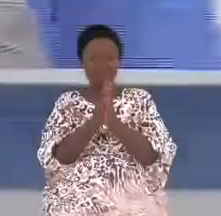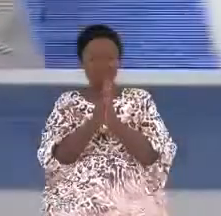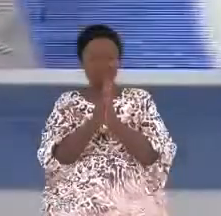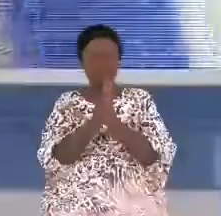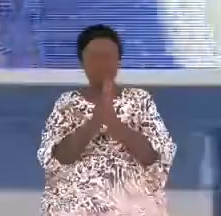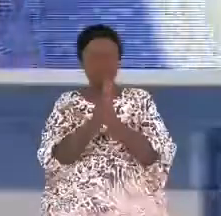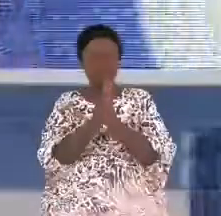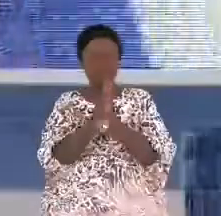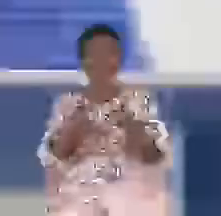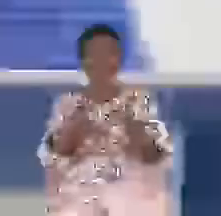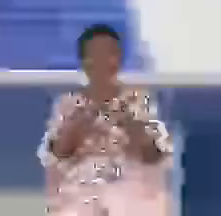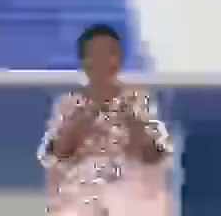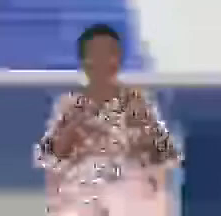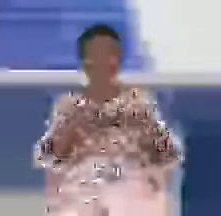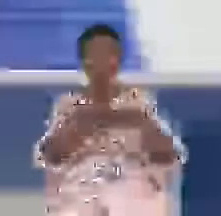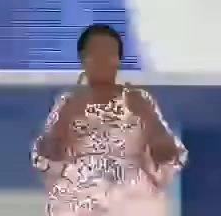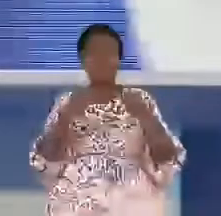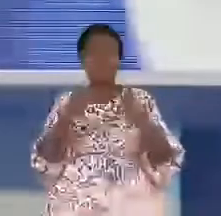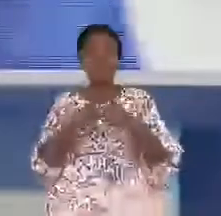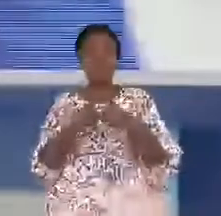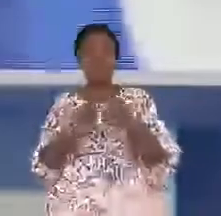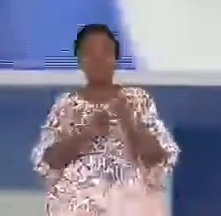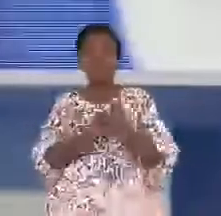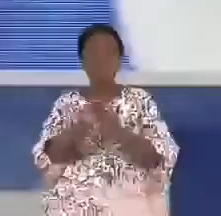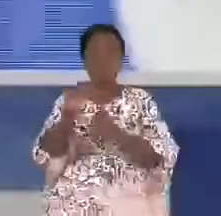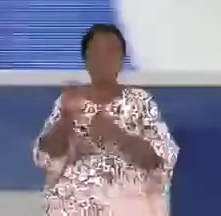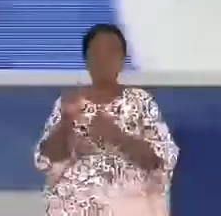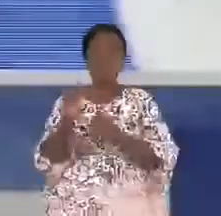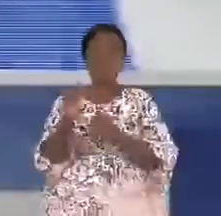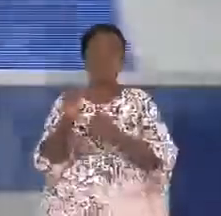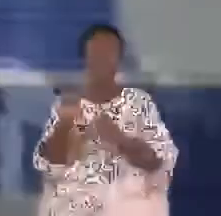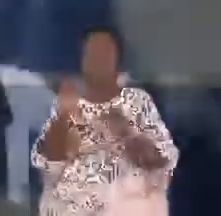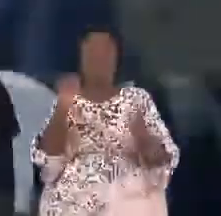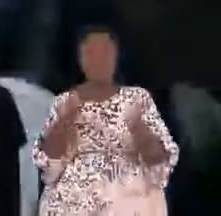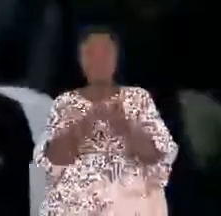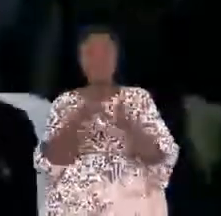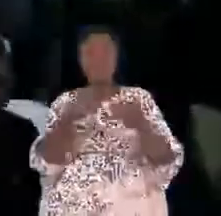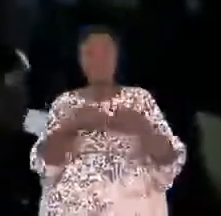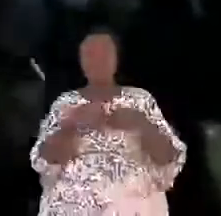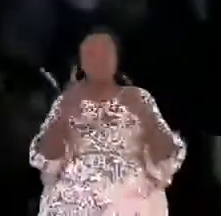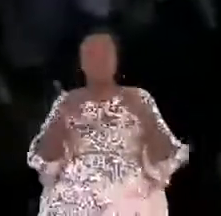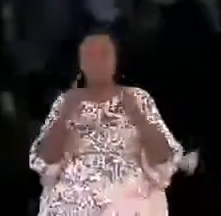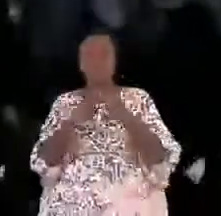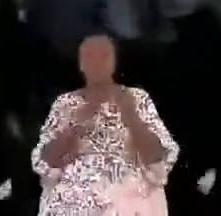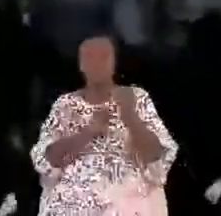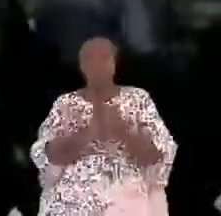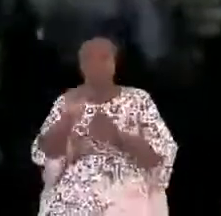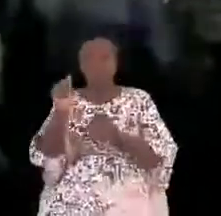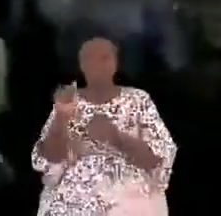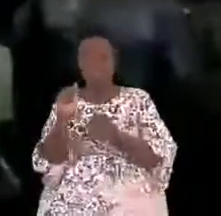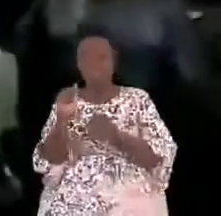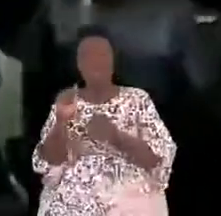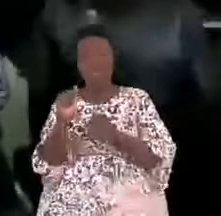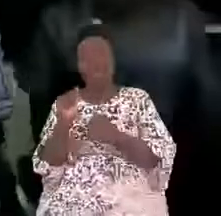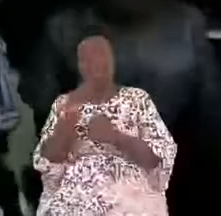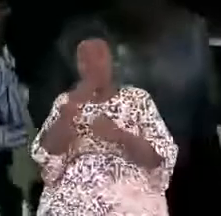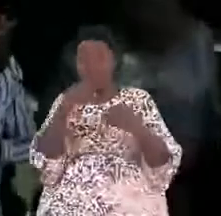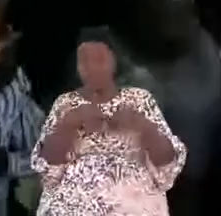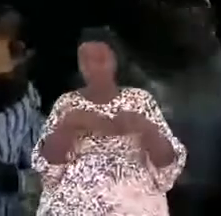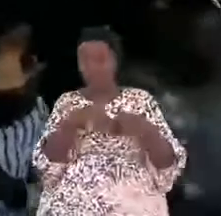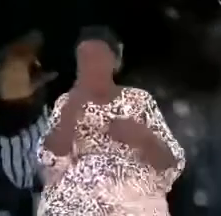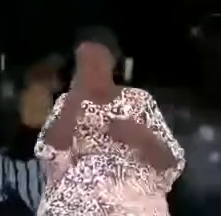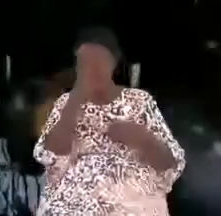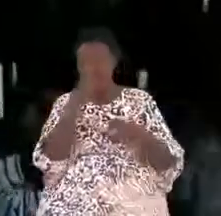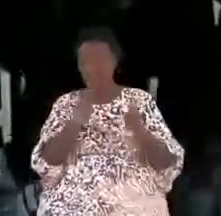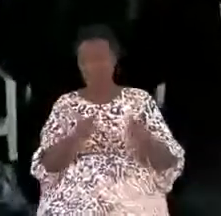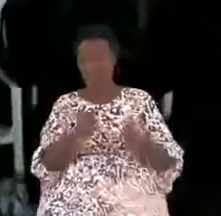it has come to pass it has come to pass you have any blind person